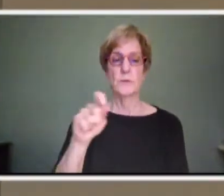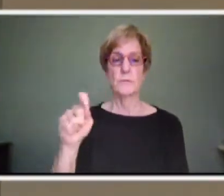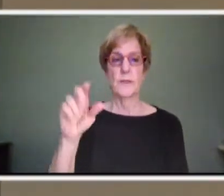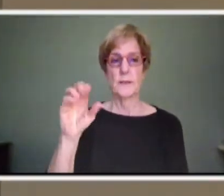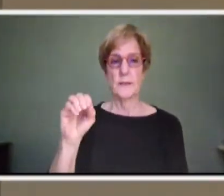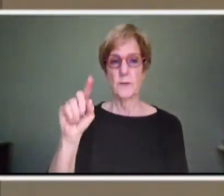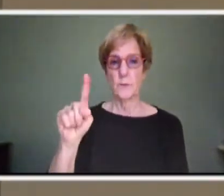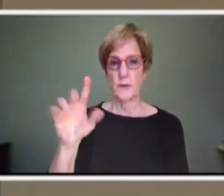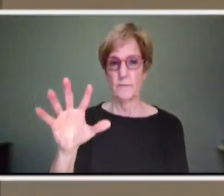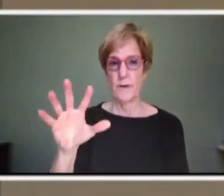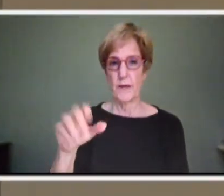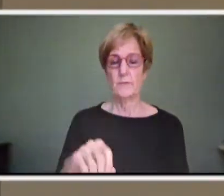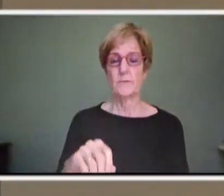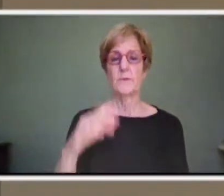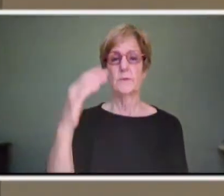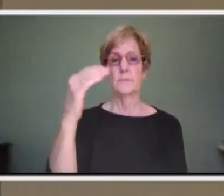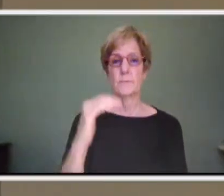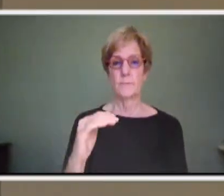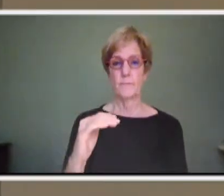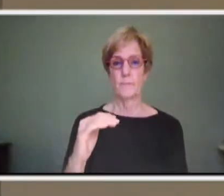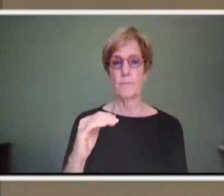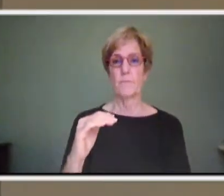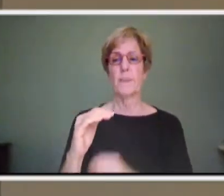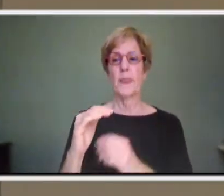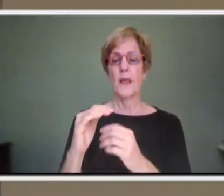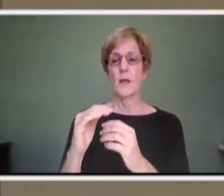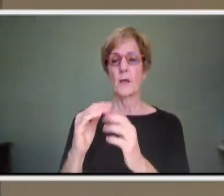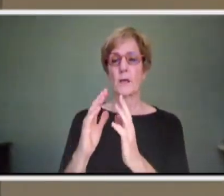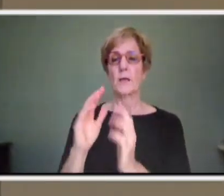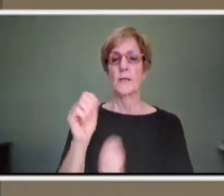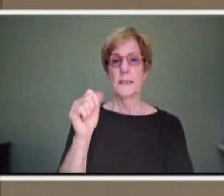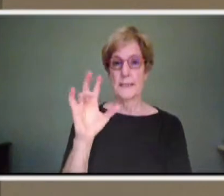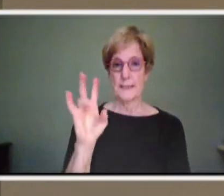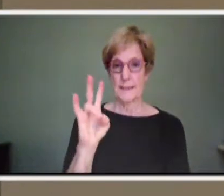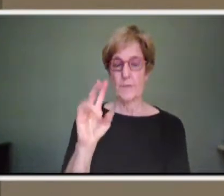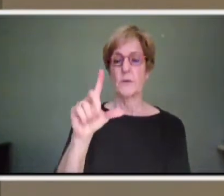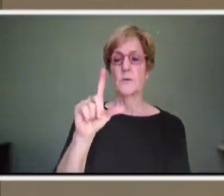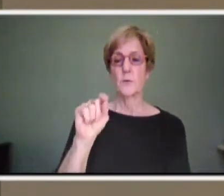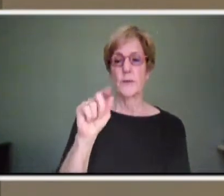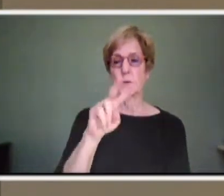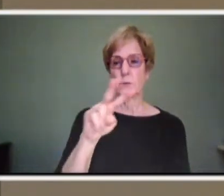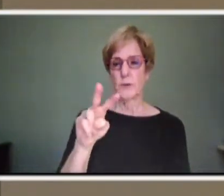2022-015. Petition number 7,